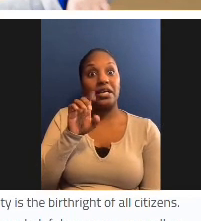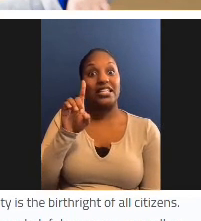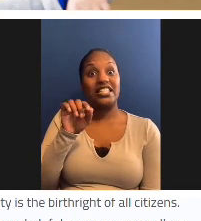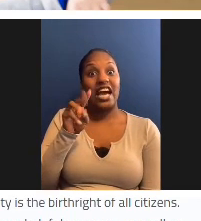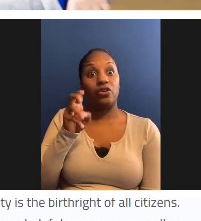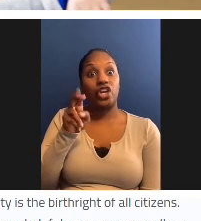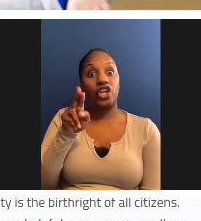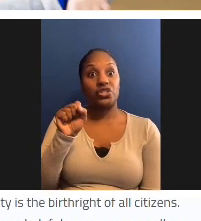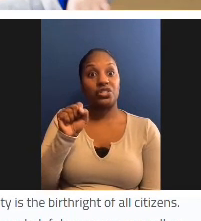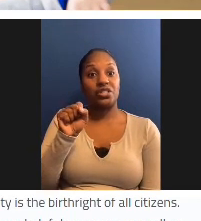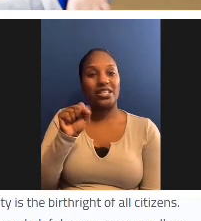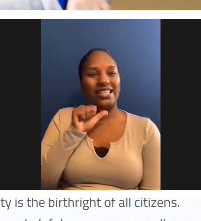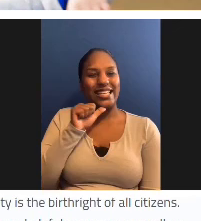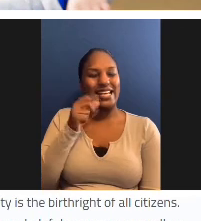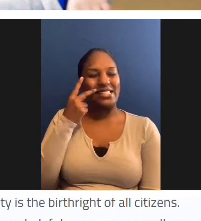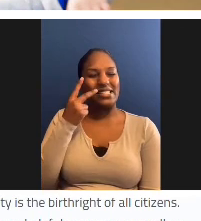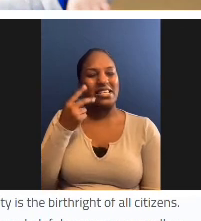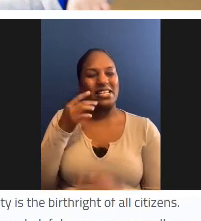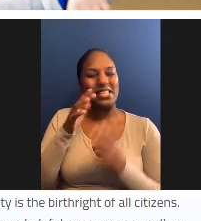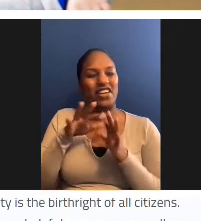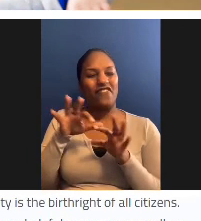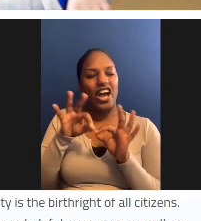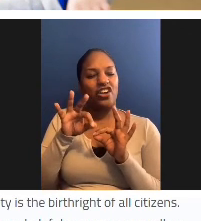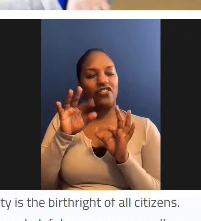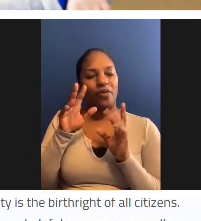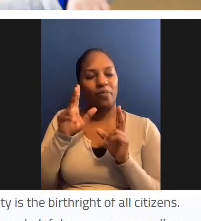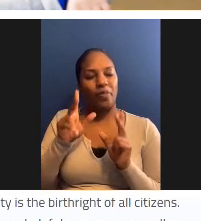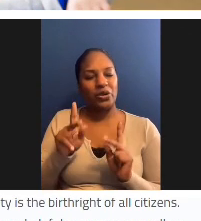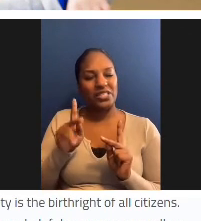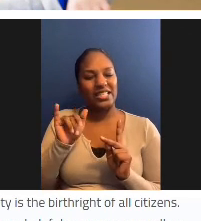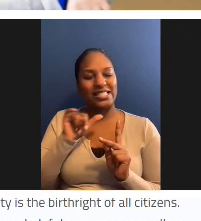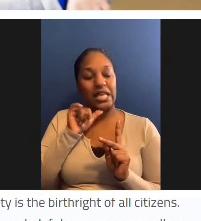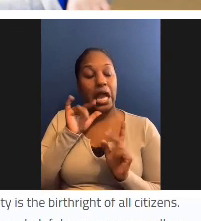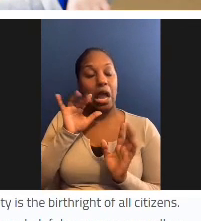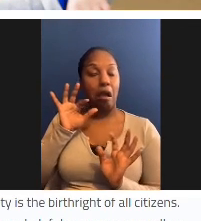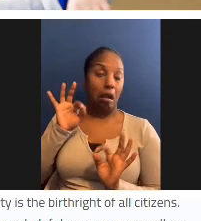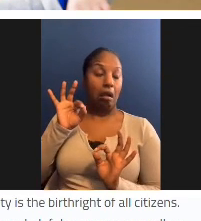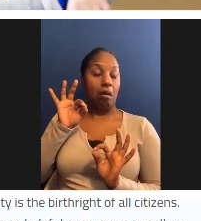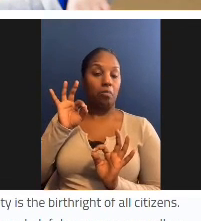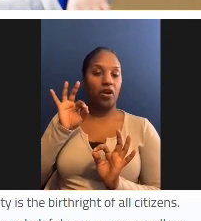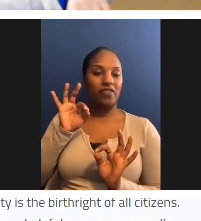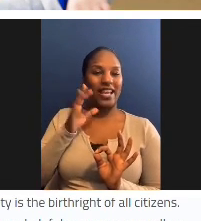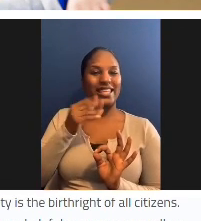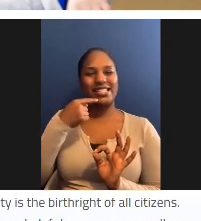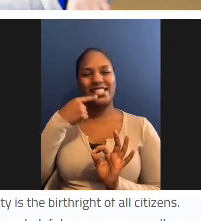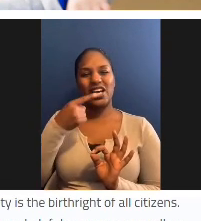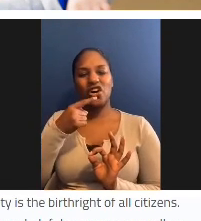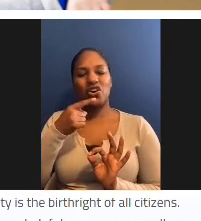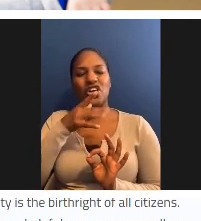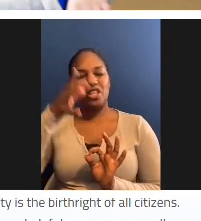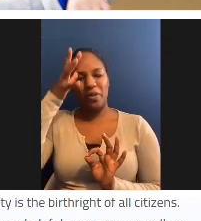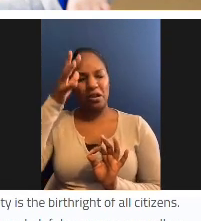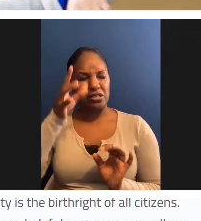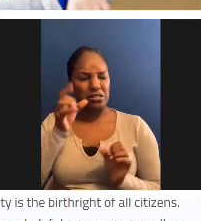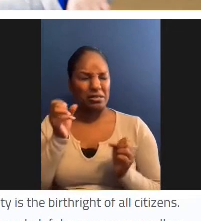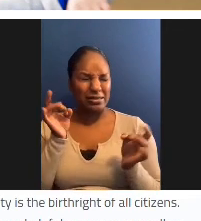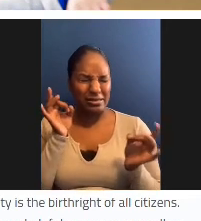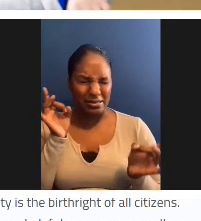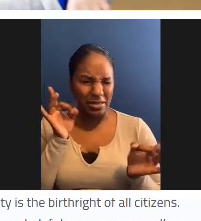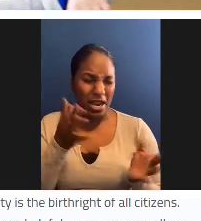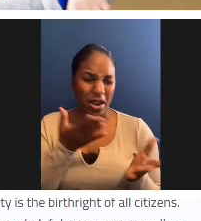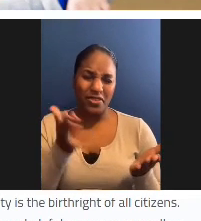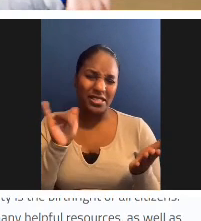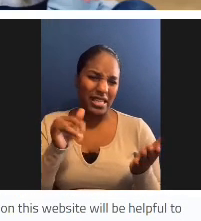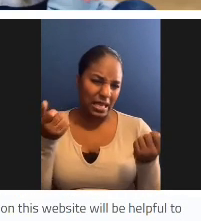not perfect, and they tell the parents all the horrible things that can happen.